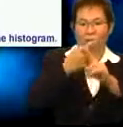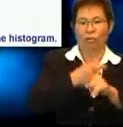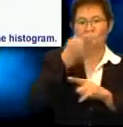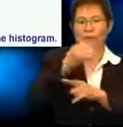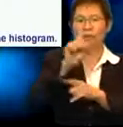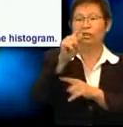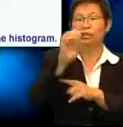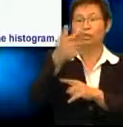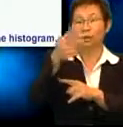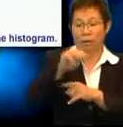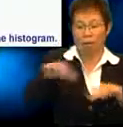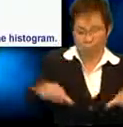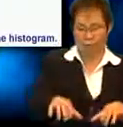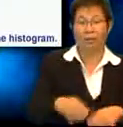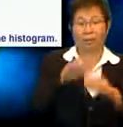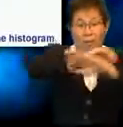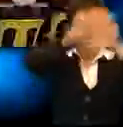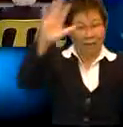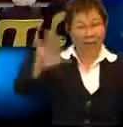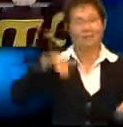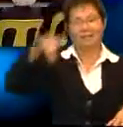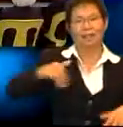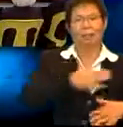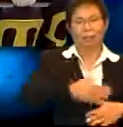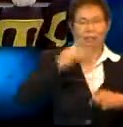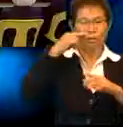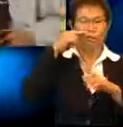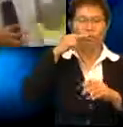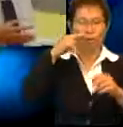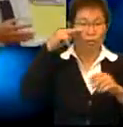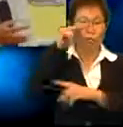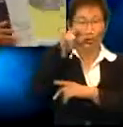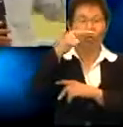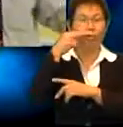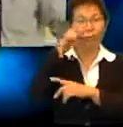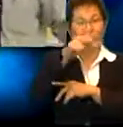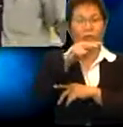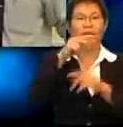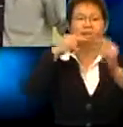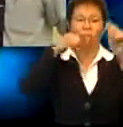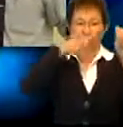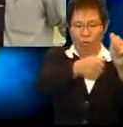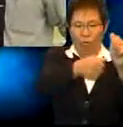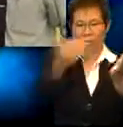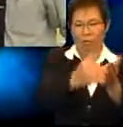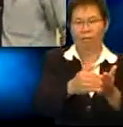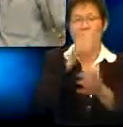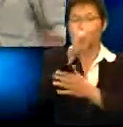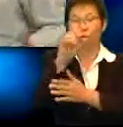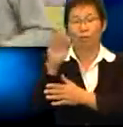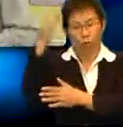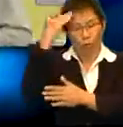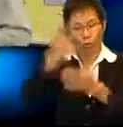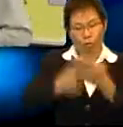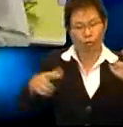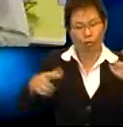information from the histogram. Is that clear? Yes. Please look at the instruction again so that you know